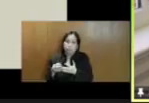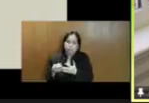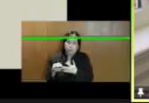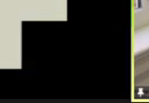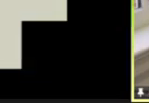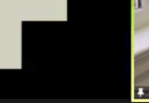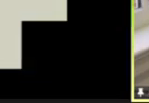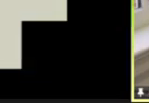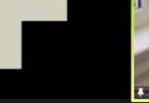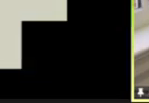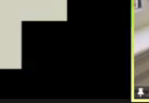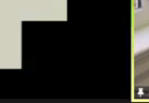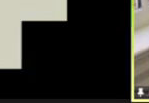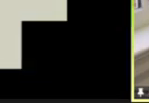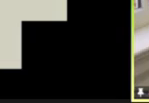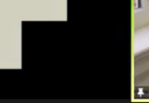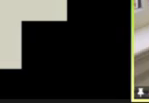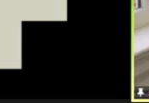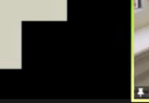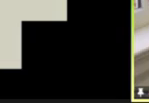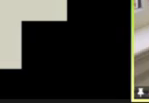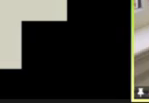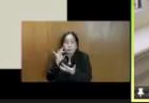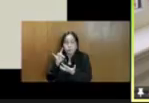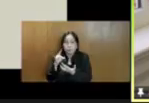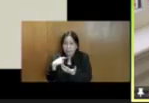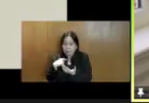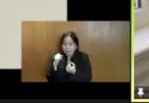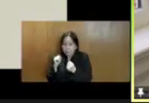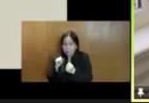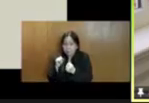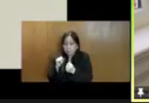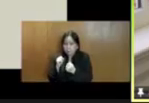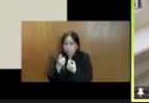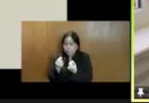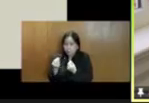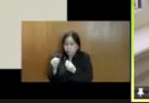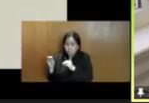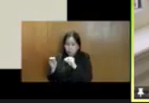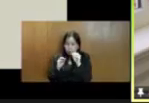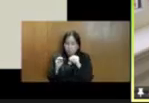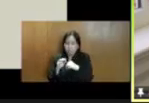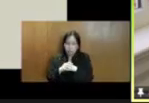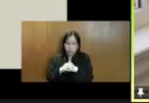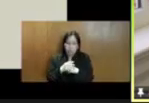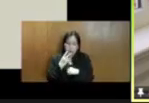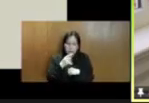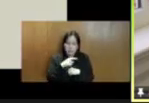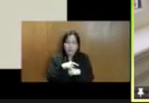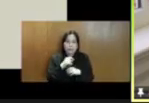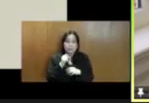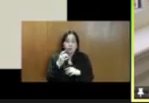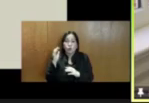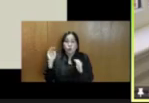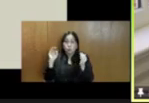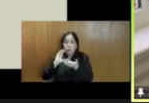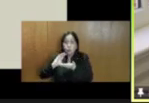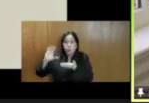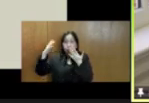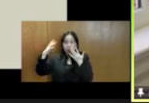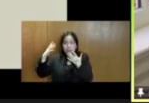value that workers have actually change? All right, and we see that for college workers, the